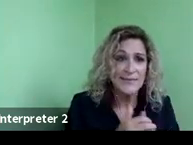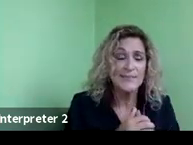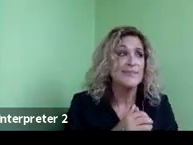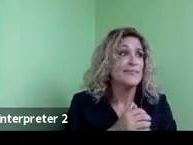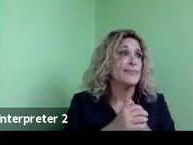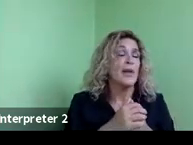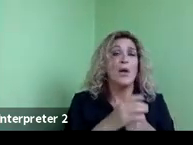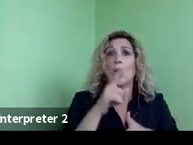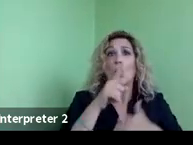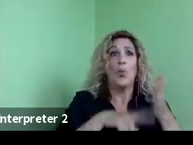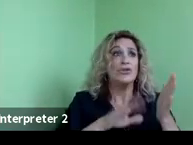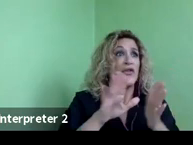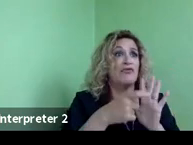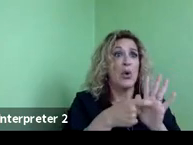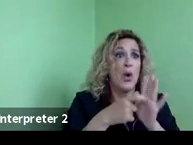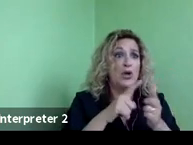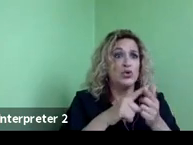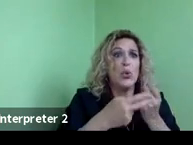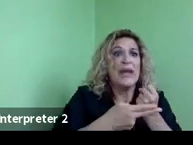related to record retention? And